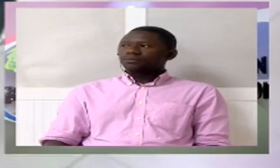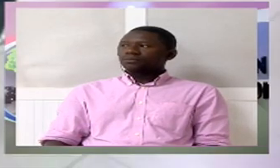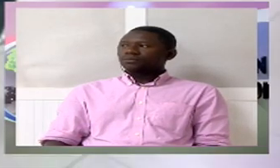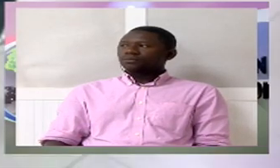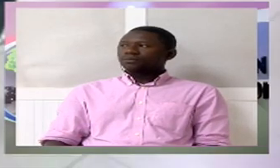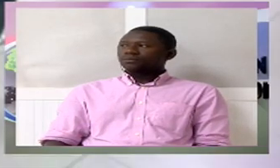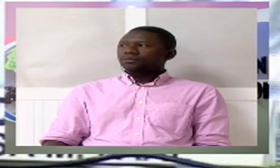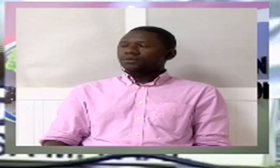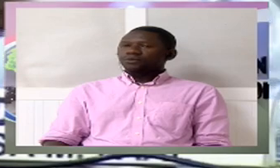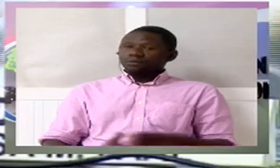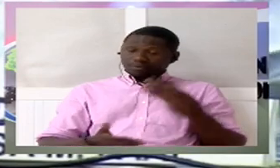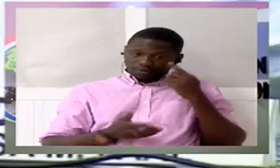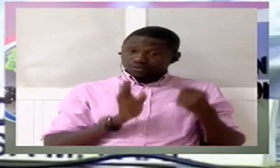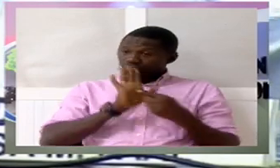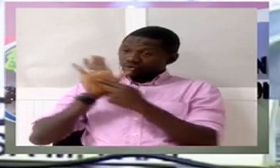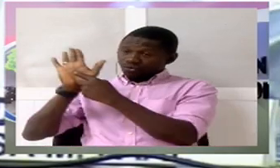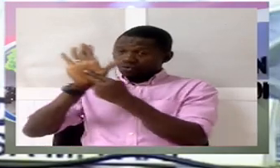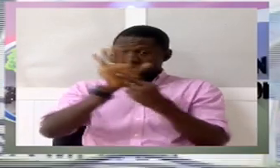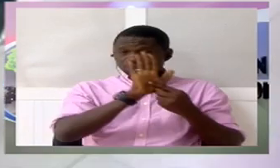Thank you. Could you pass it to the commissioners?